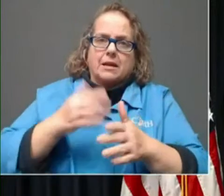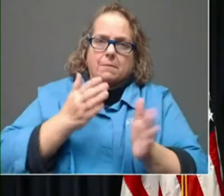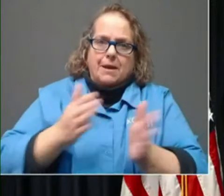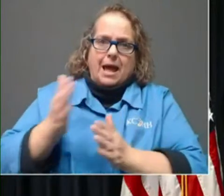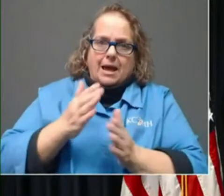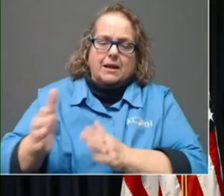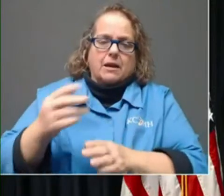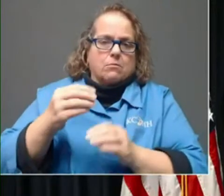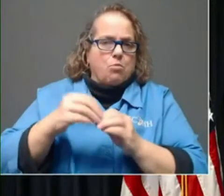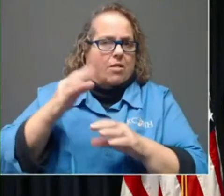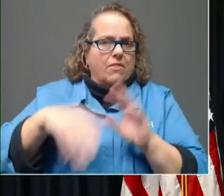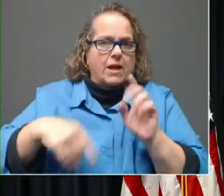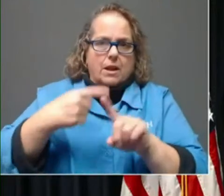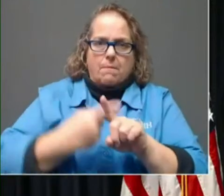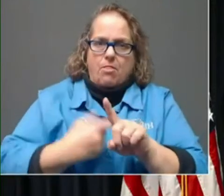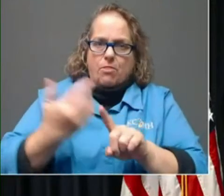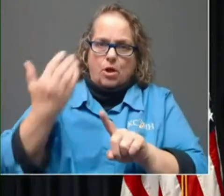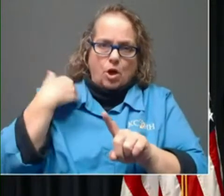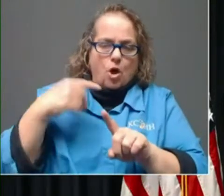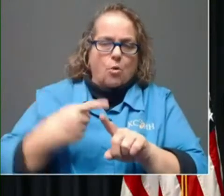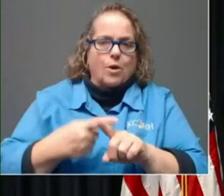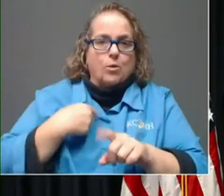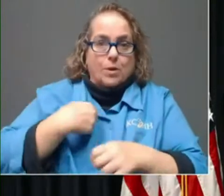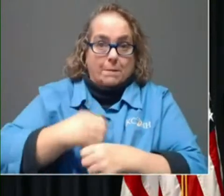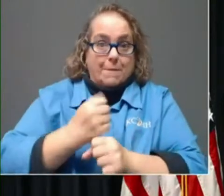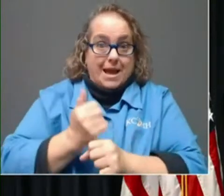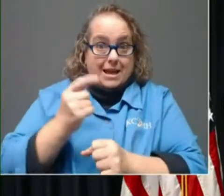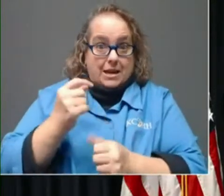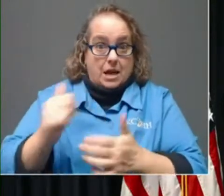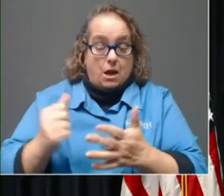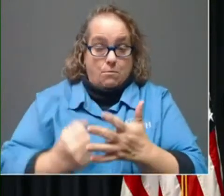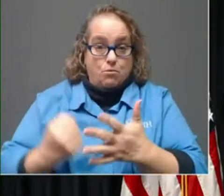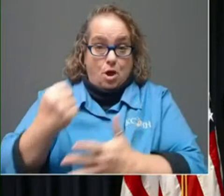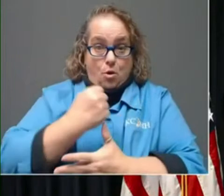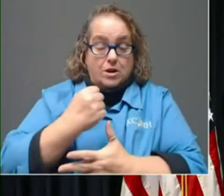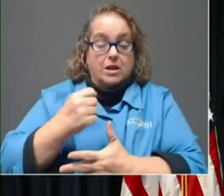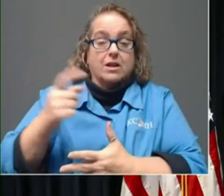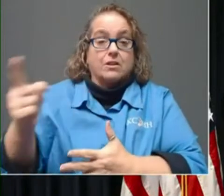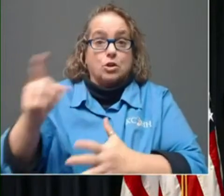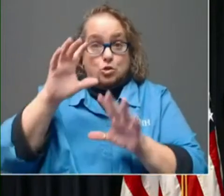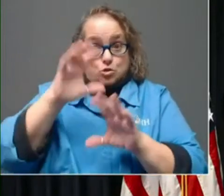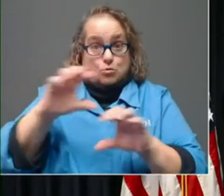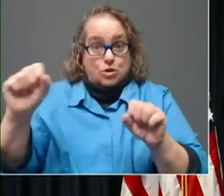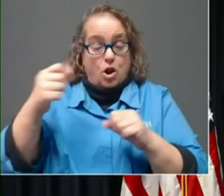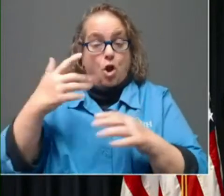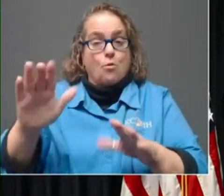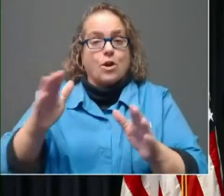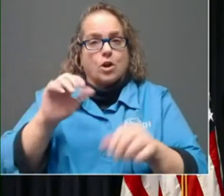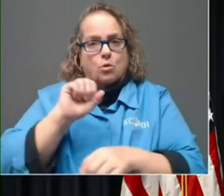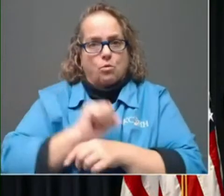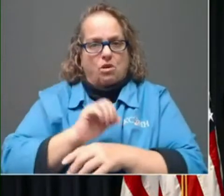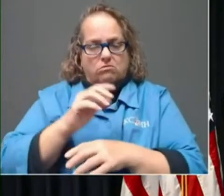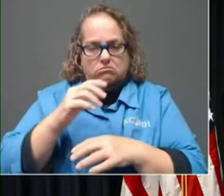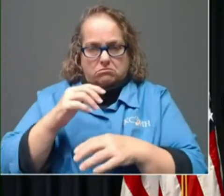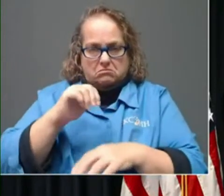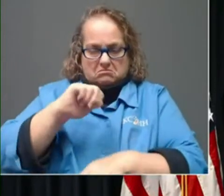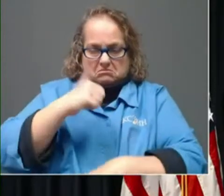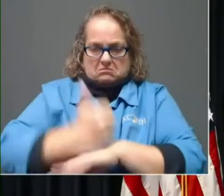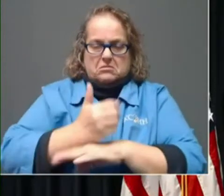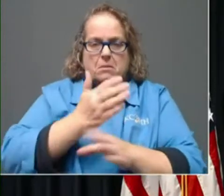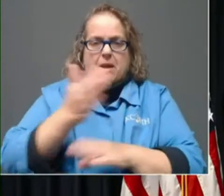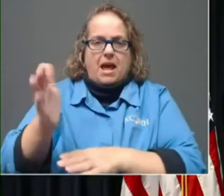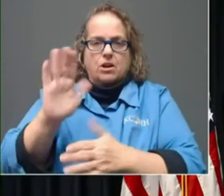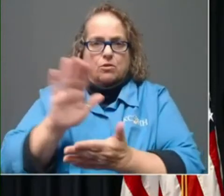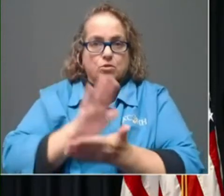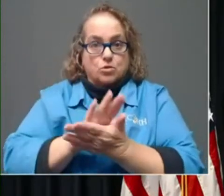ago when we had made that priority. They have already worked up a plan with their schools. They already know the number of people that